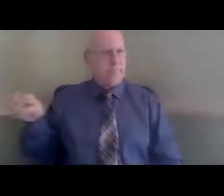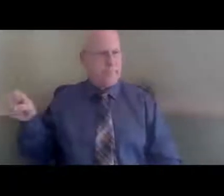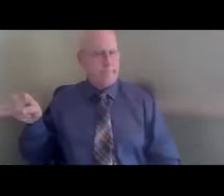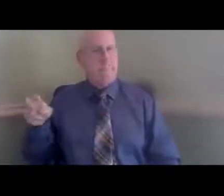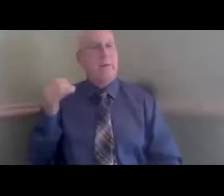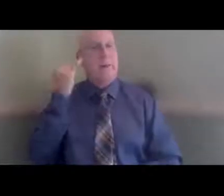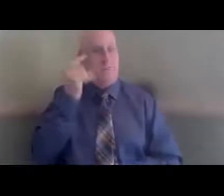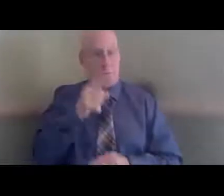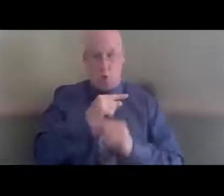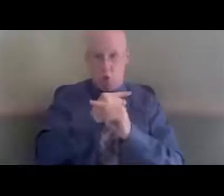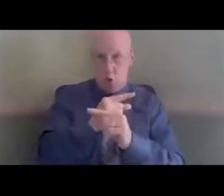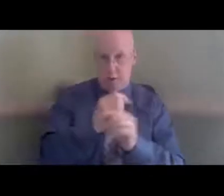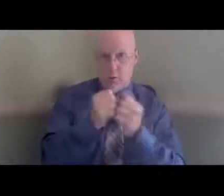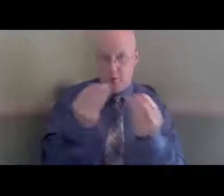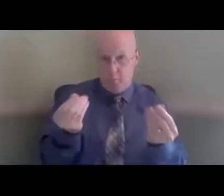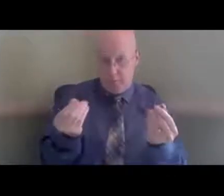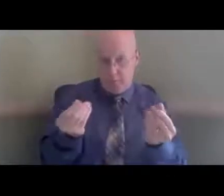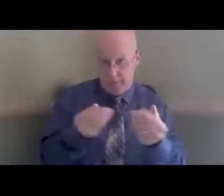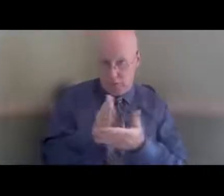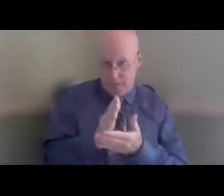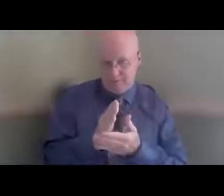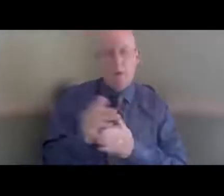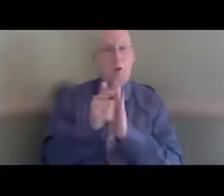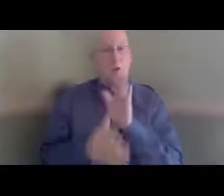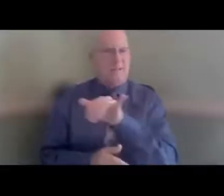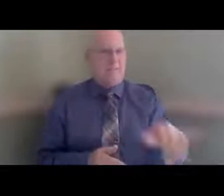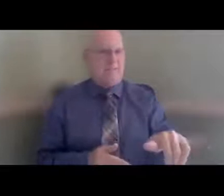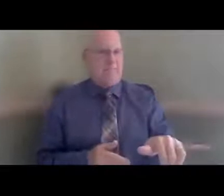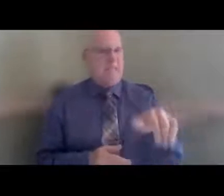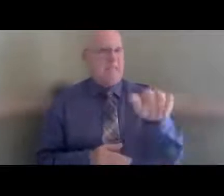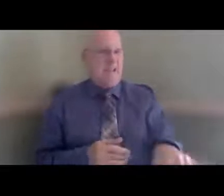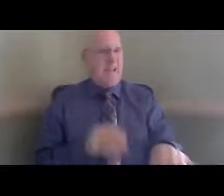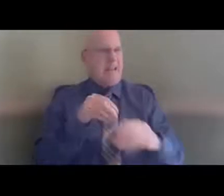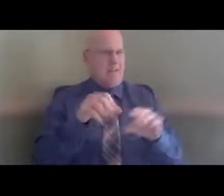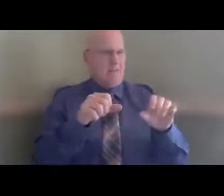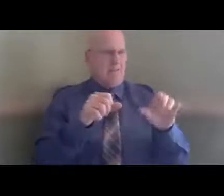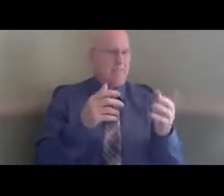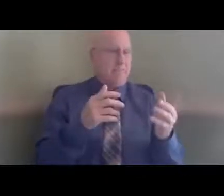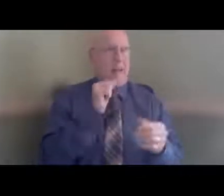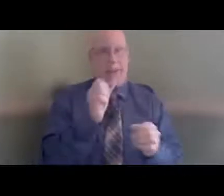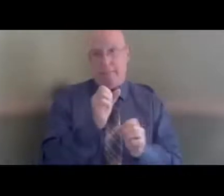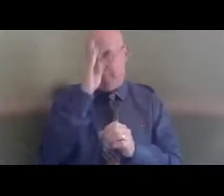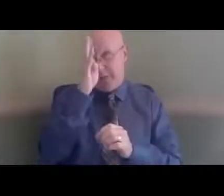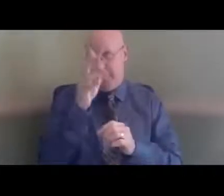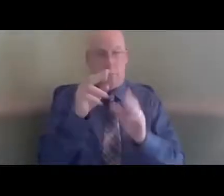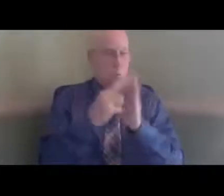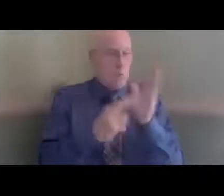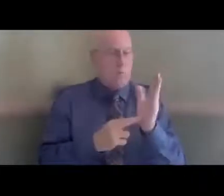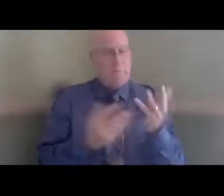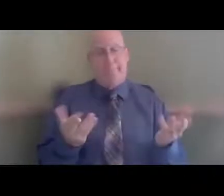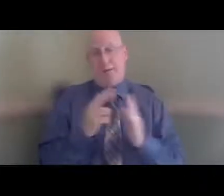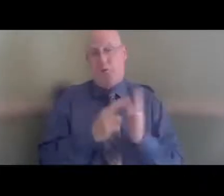guardian advocate with property rights, the attorney is going to stay in the picture. I didn't make the system. It's just what it is.